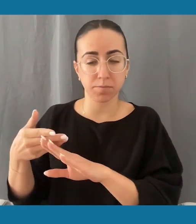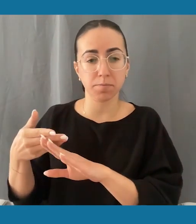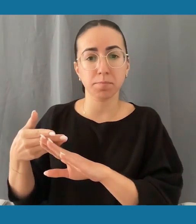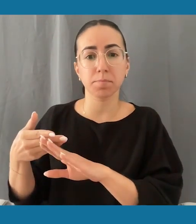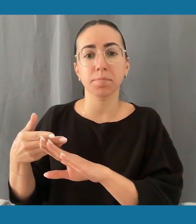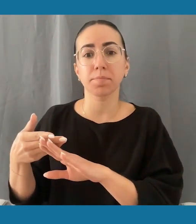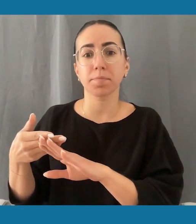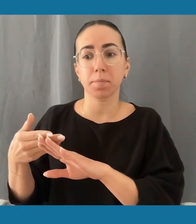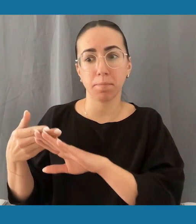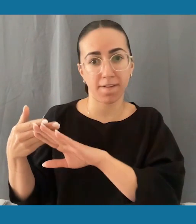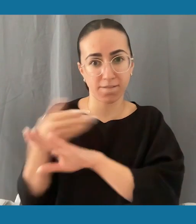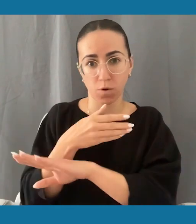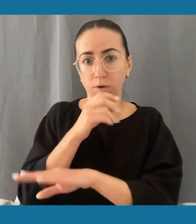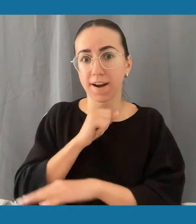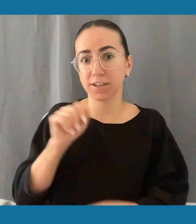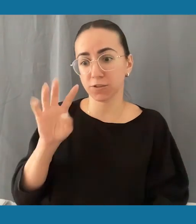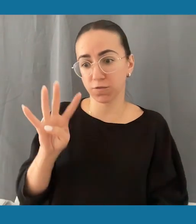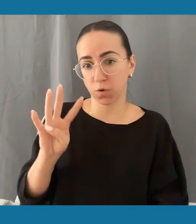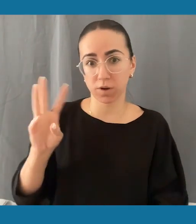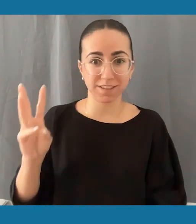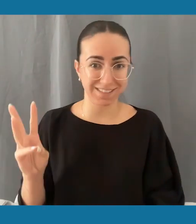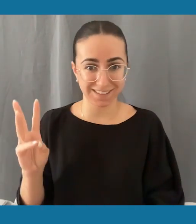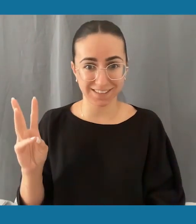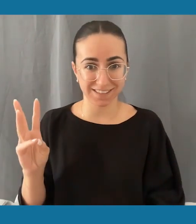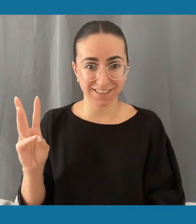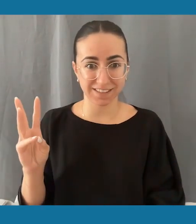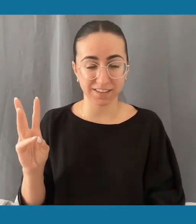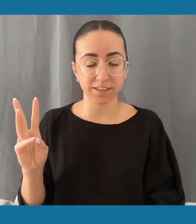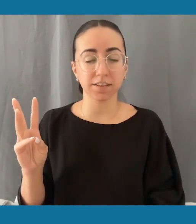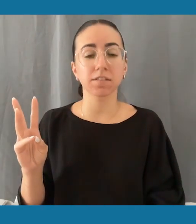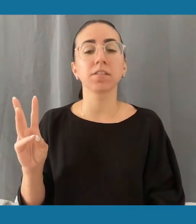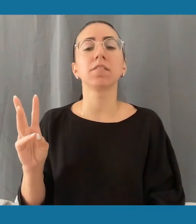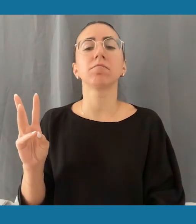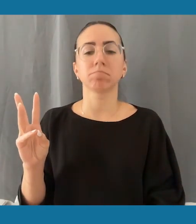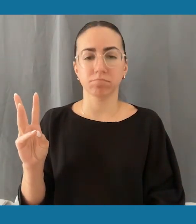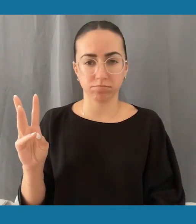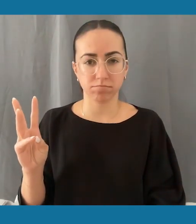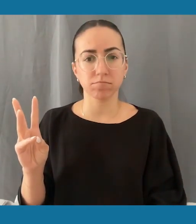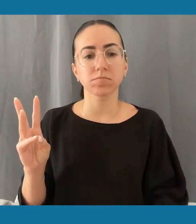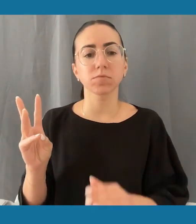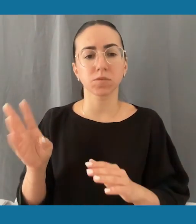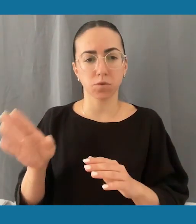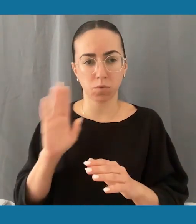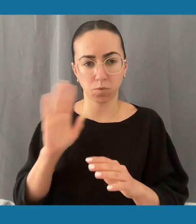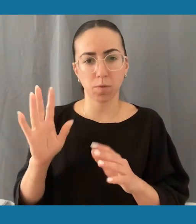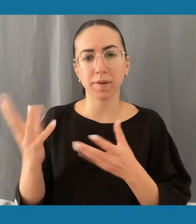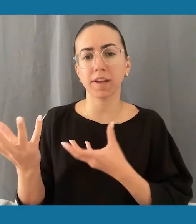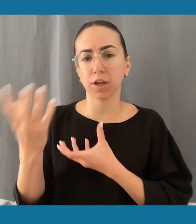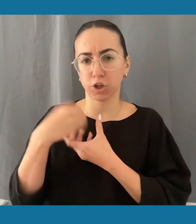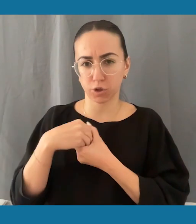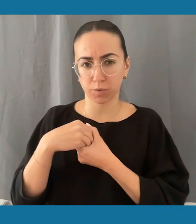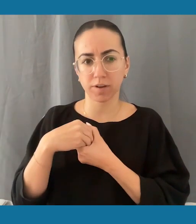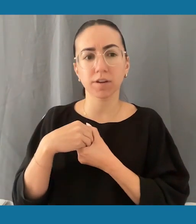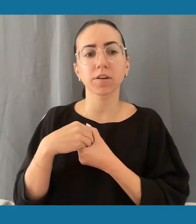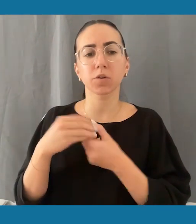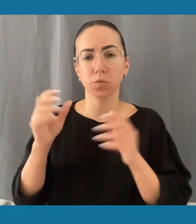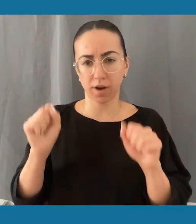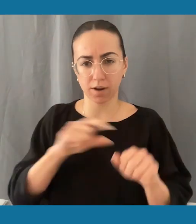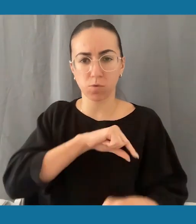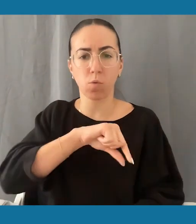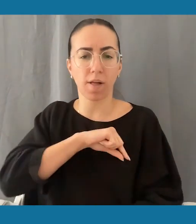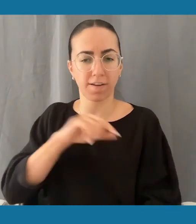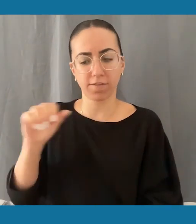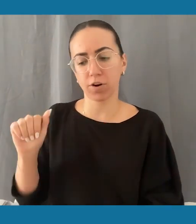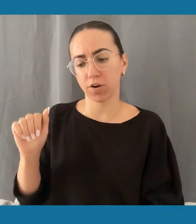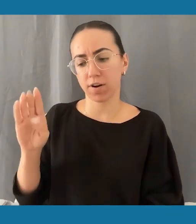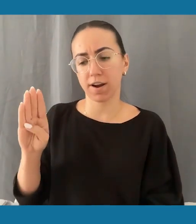46th birthday in 2026 and beyond, that will also be a person who qualifies to set up